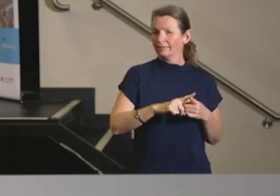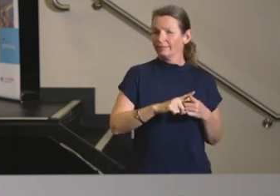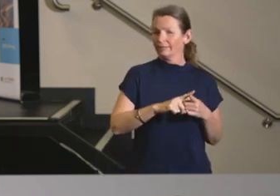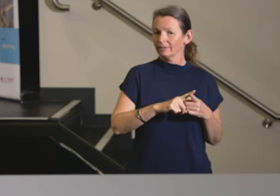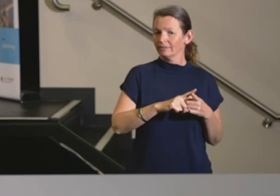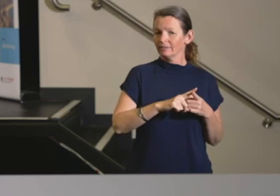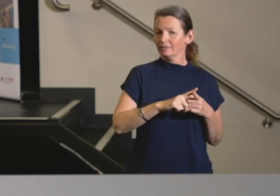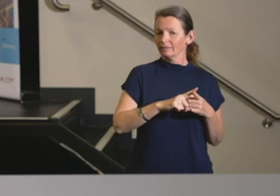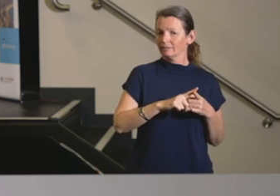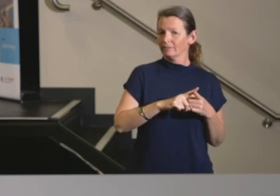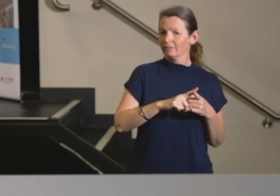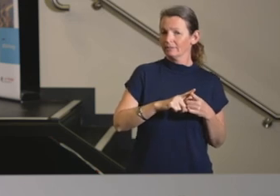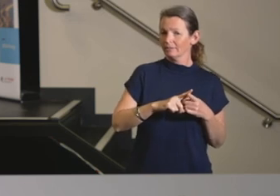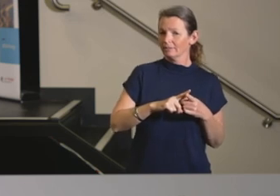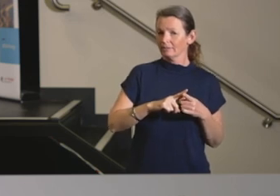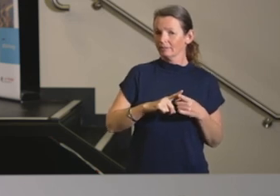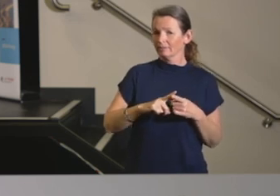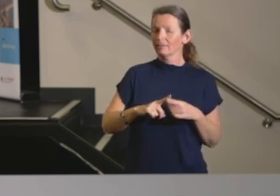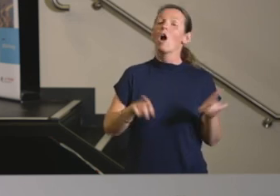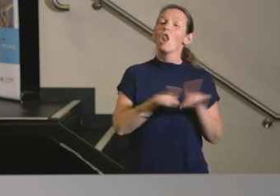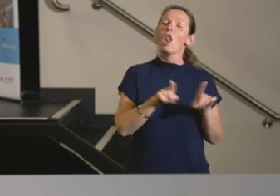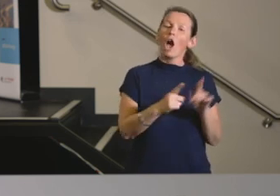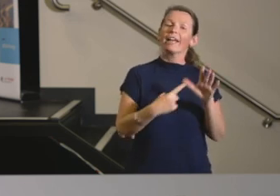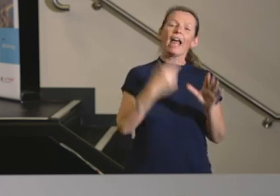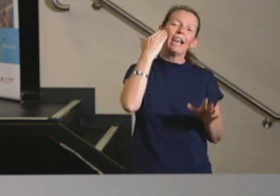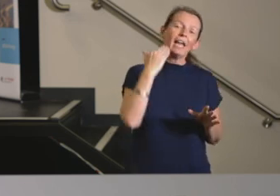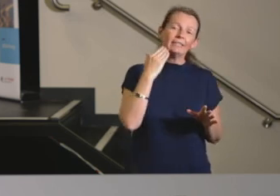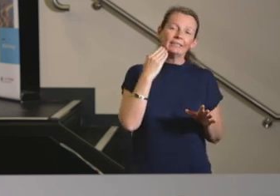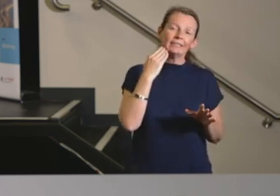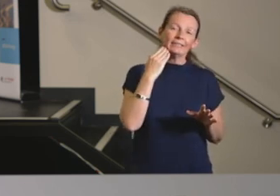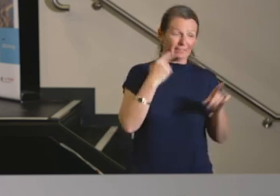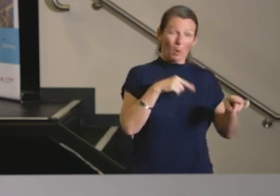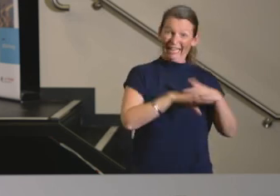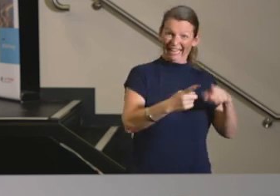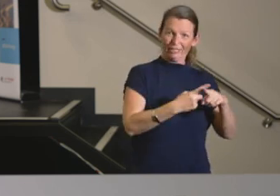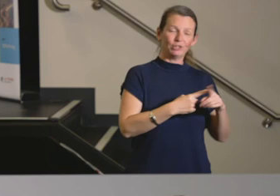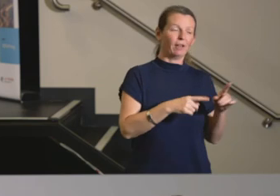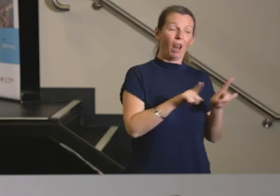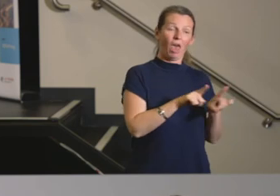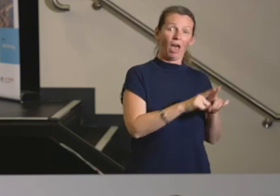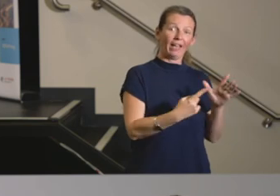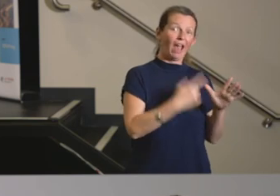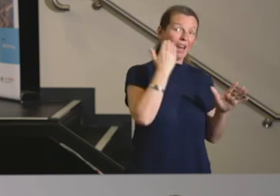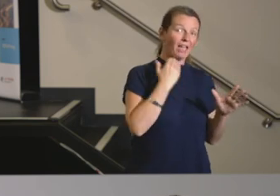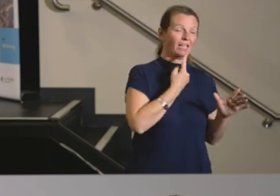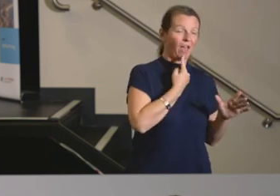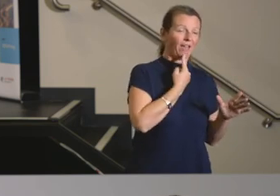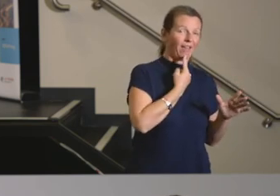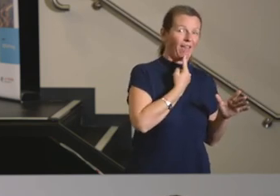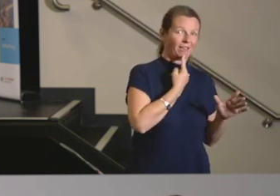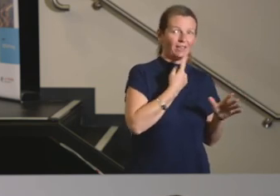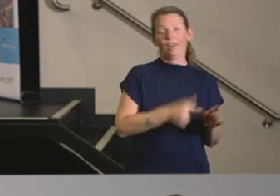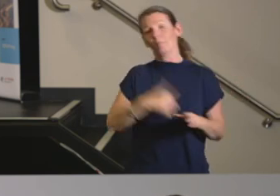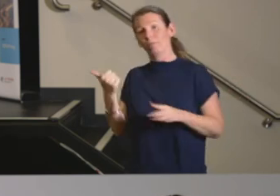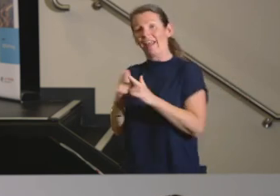in Tonga, didn't like the way that sounds, like, because whaka obviously sounds like a really bad English word. But